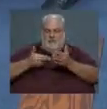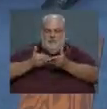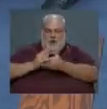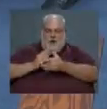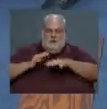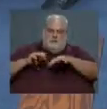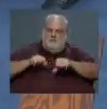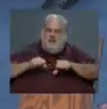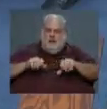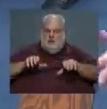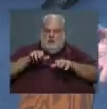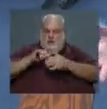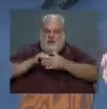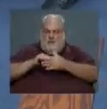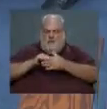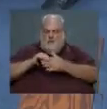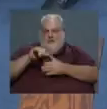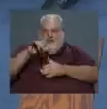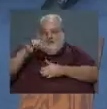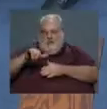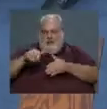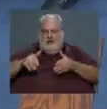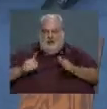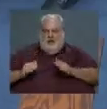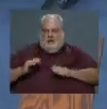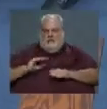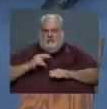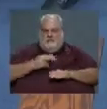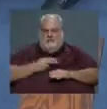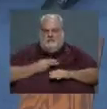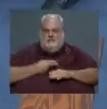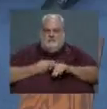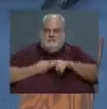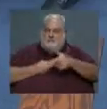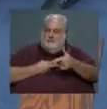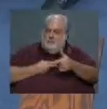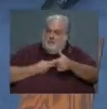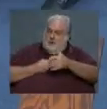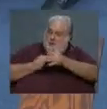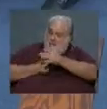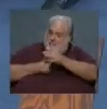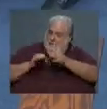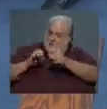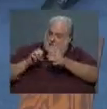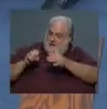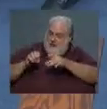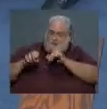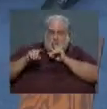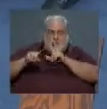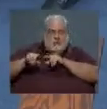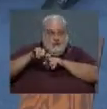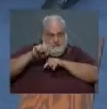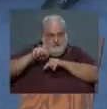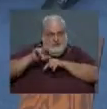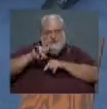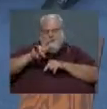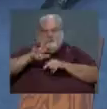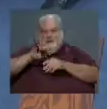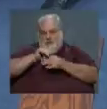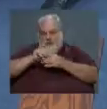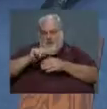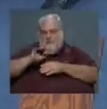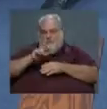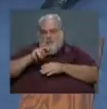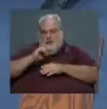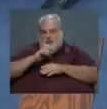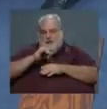that. That's what the franchise allows us to do. Okay. Do we get a fee for our franchise? It's a $75 fee for the